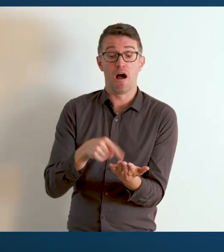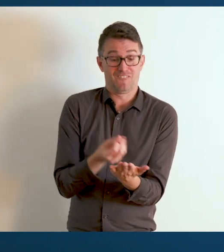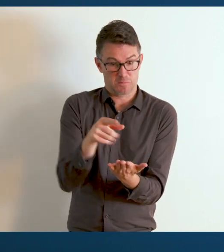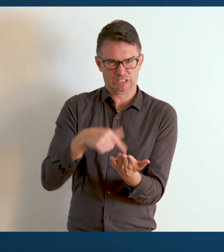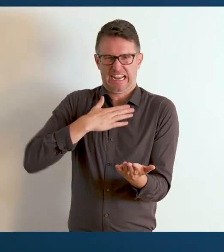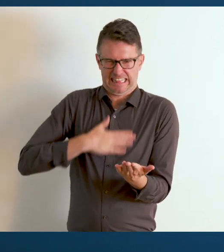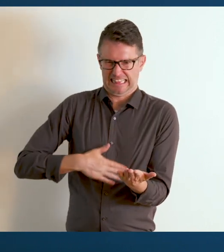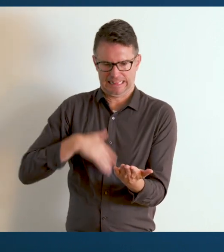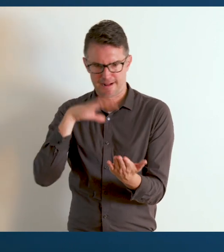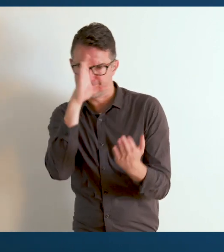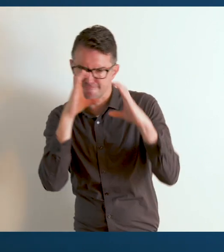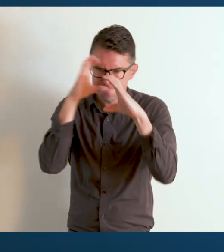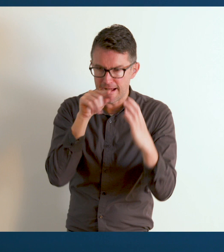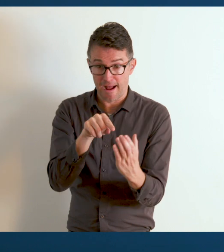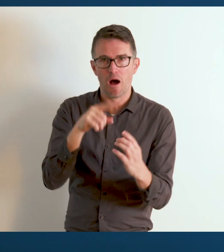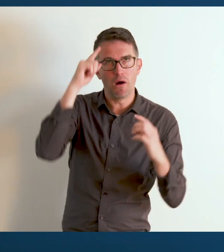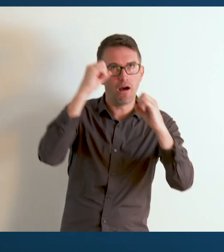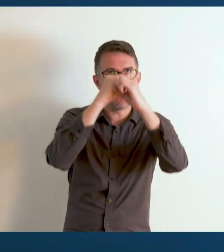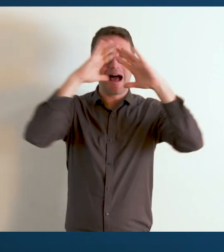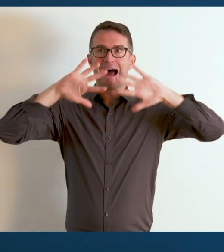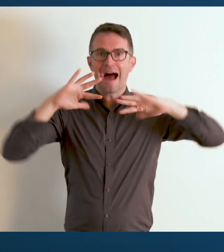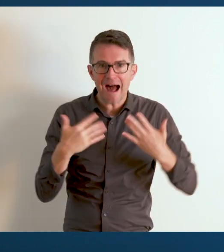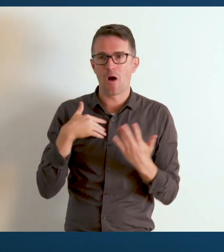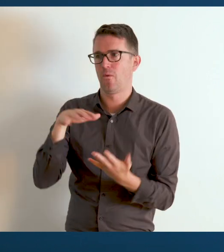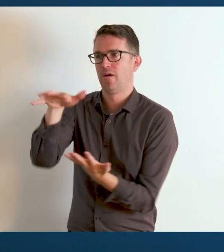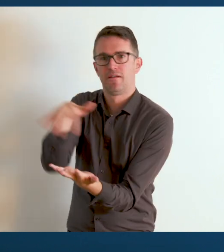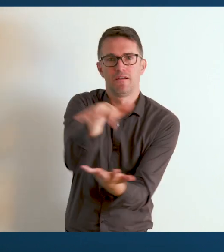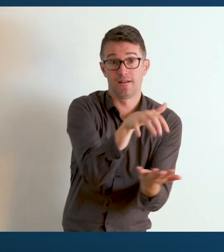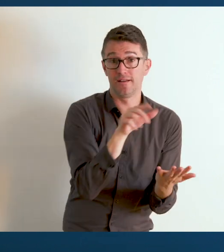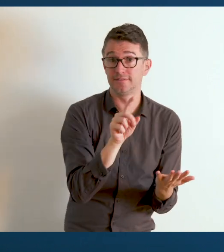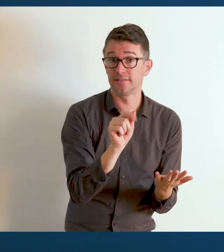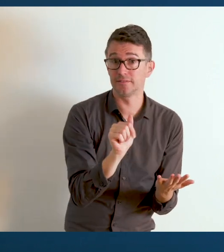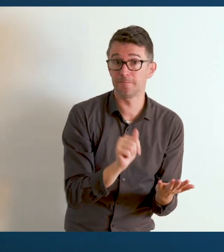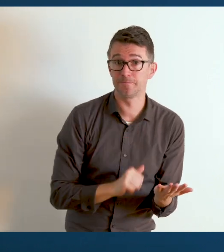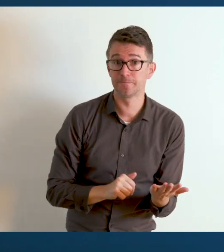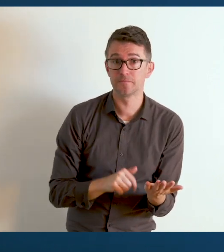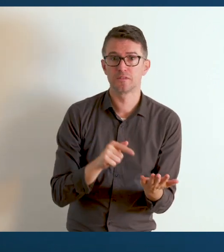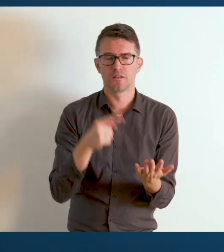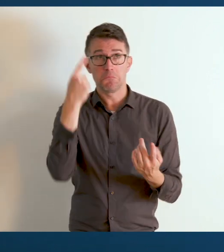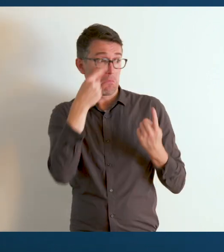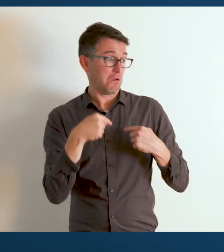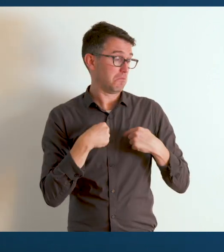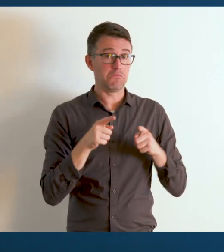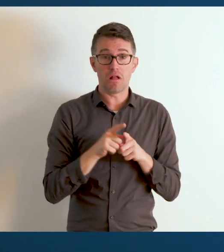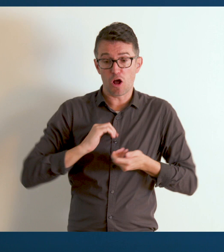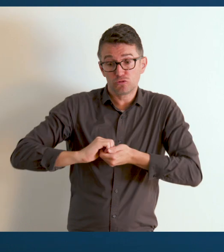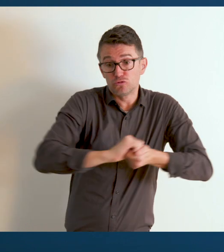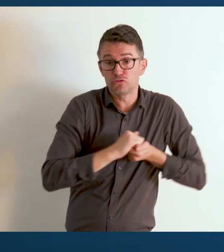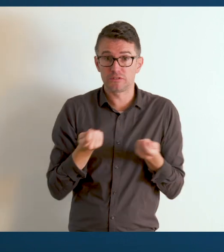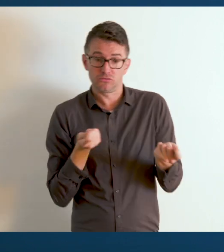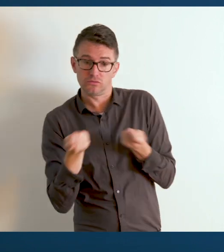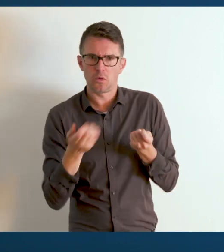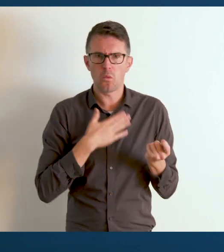of information you need, and that will guide you in determining whether or not you want to look at a survey methodology, if you